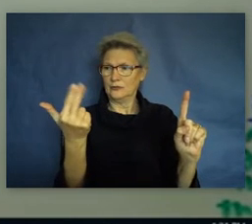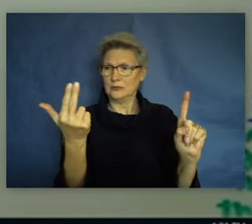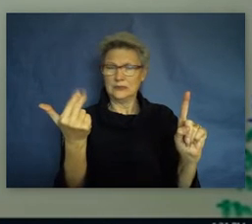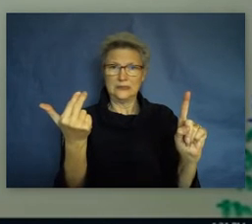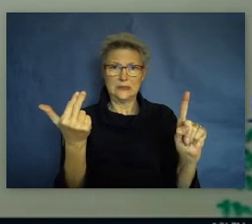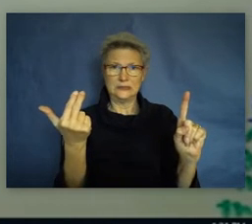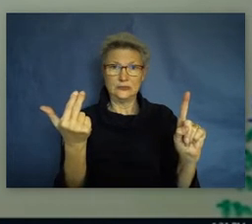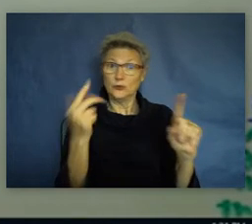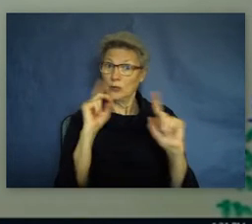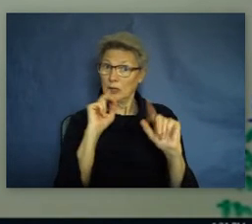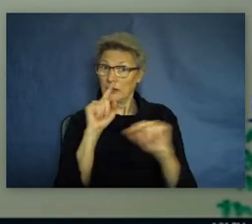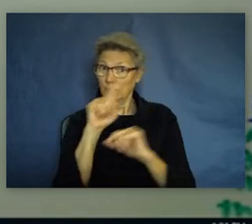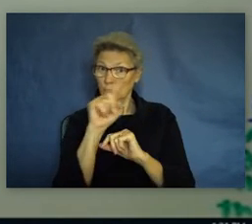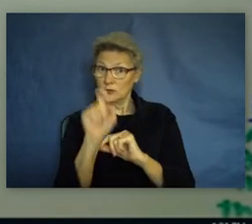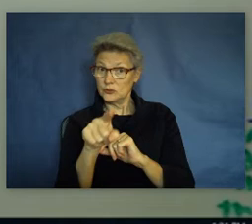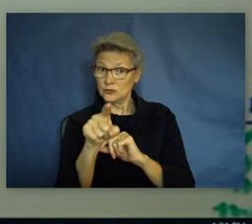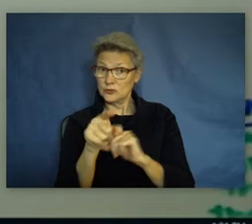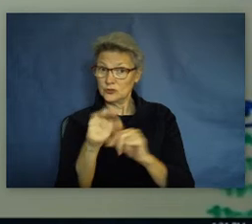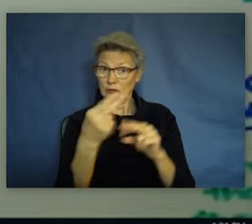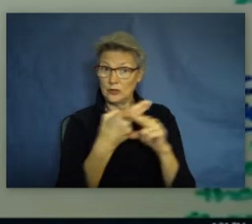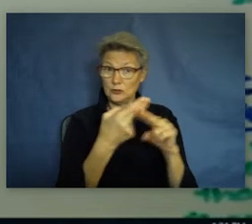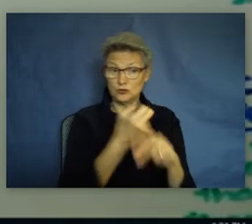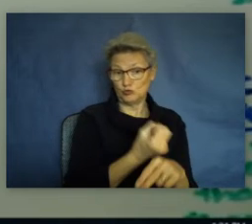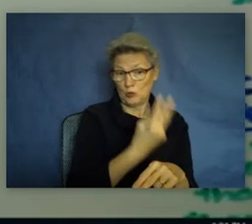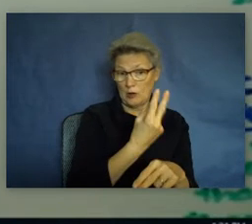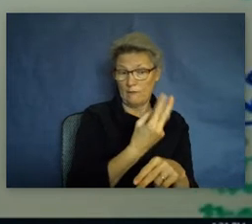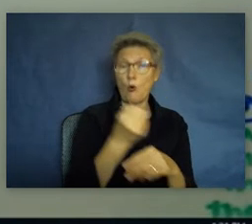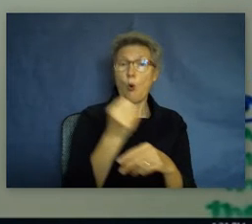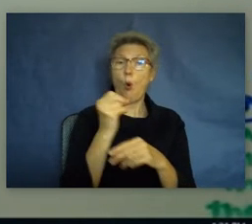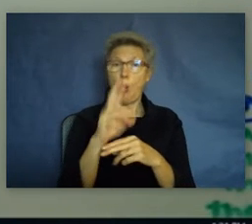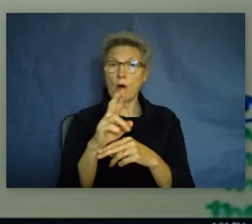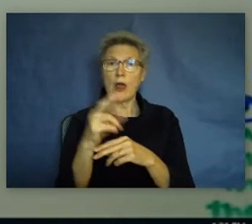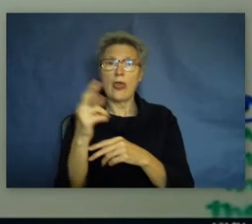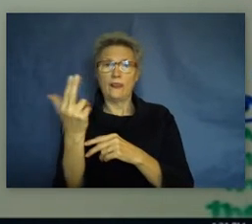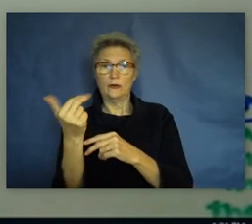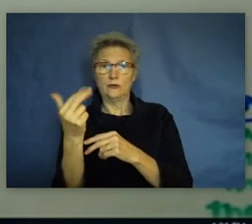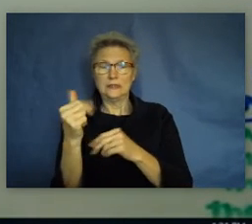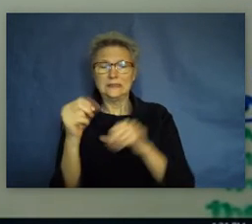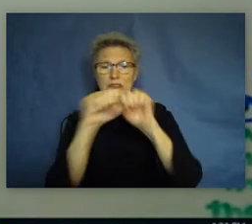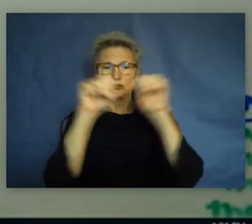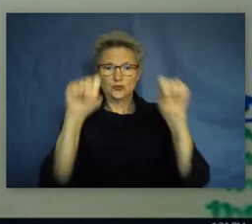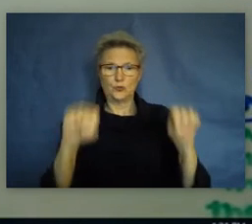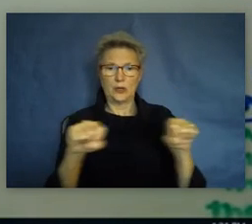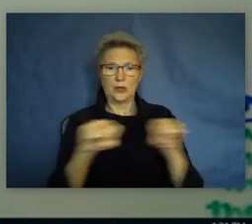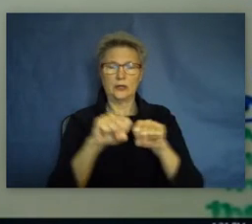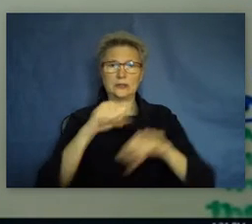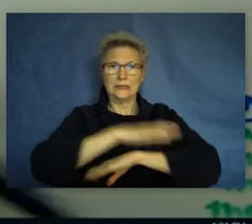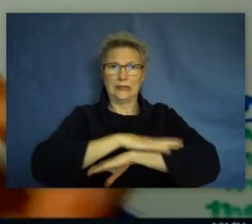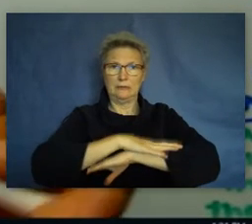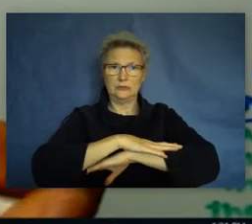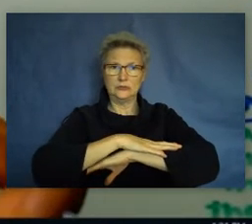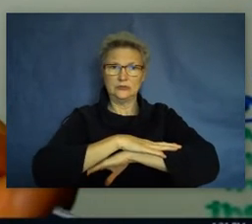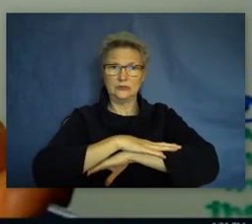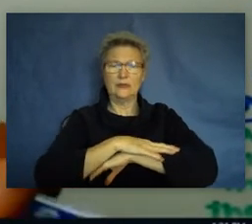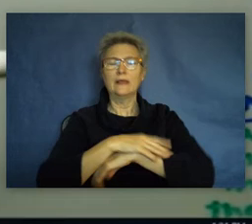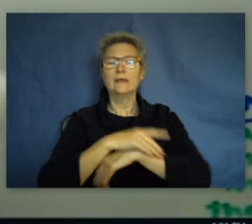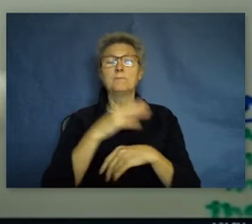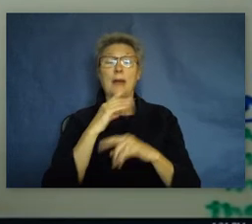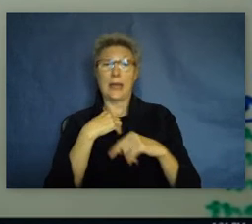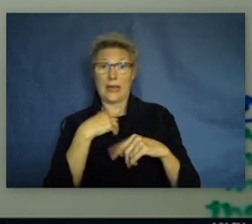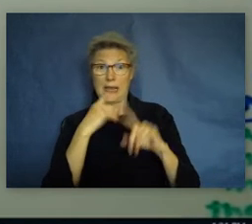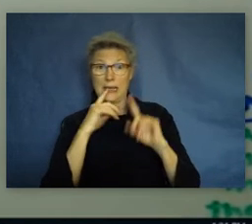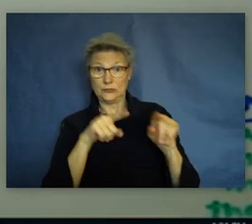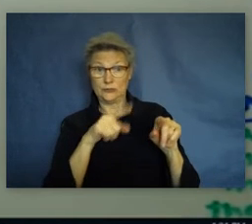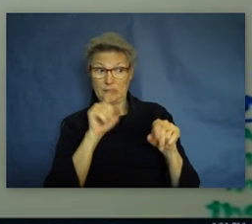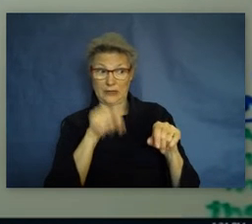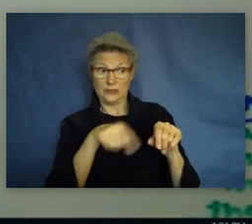so to answer this question, should they use 12 or 13 square tables? My answer would be they should use 12 tables because